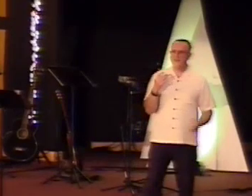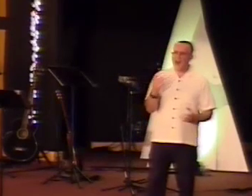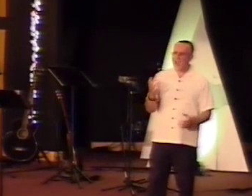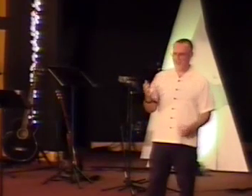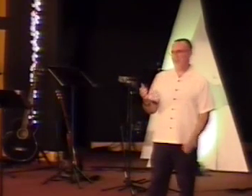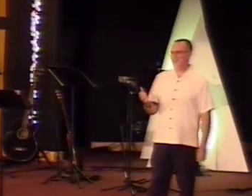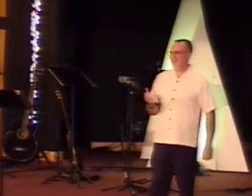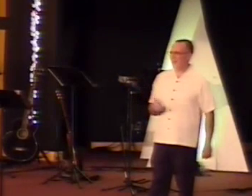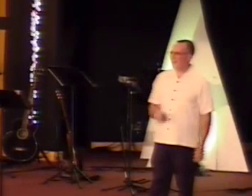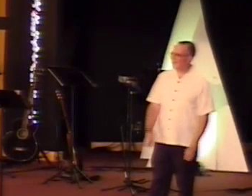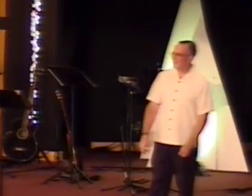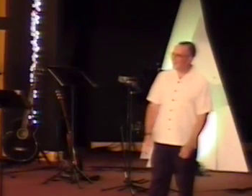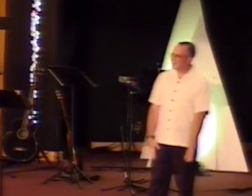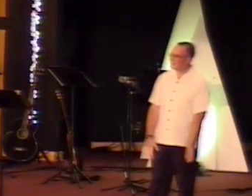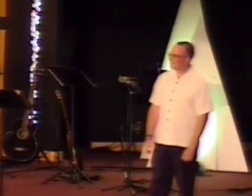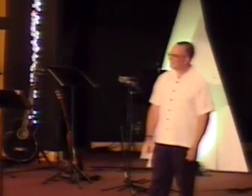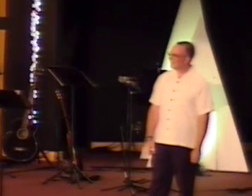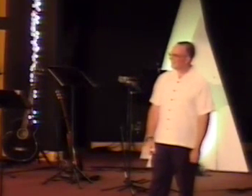we die that day.